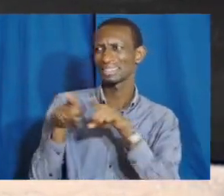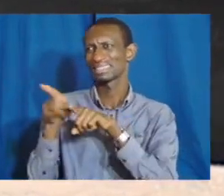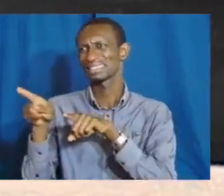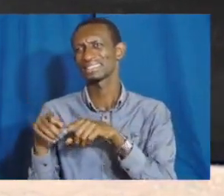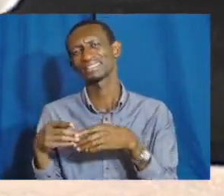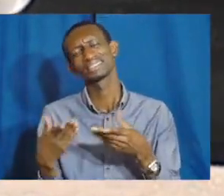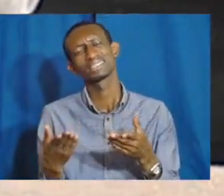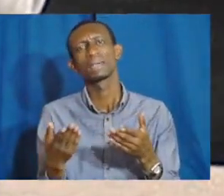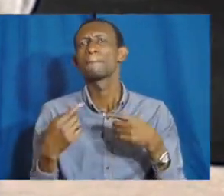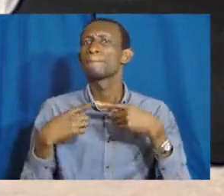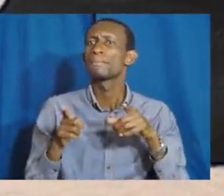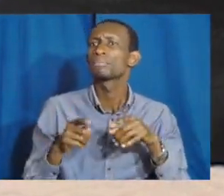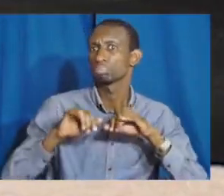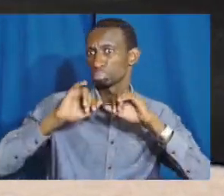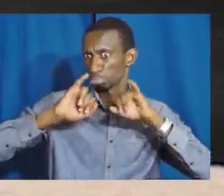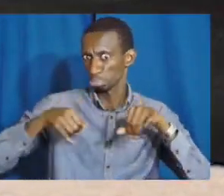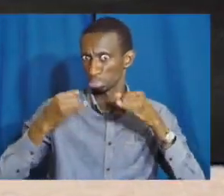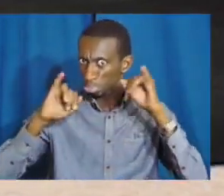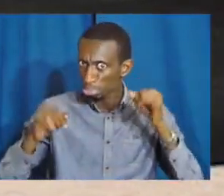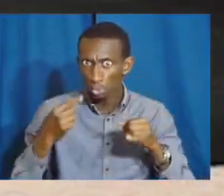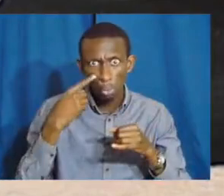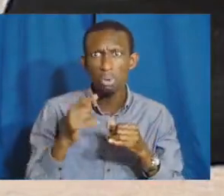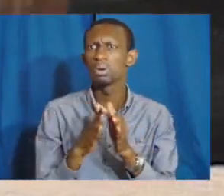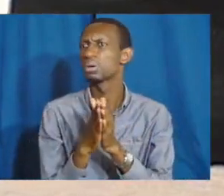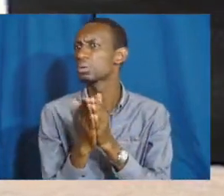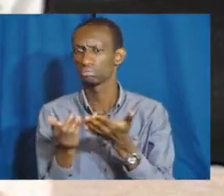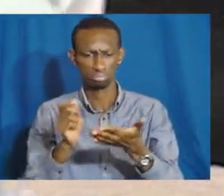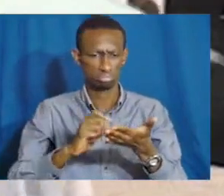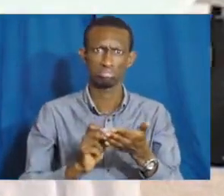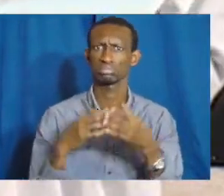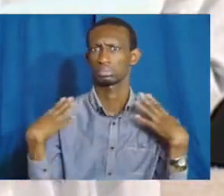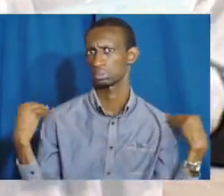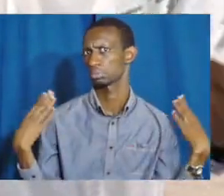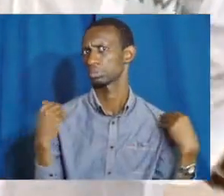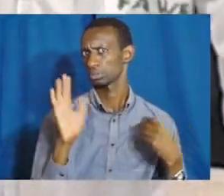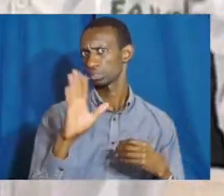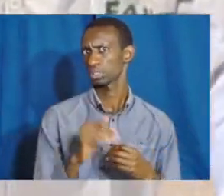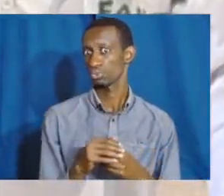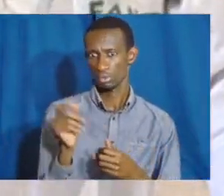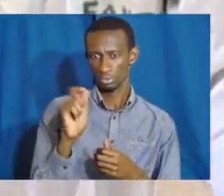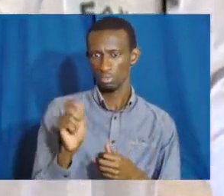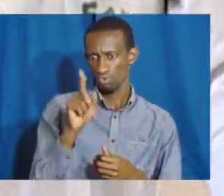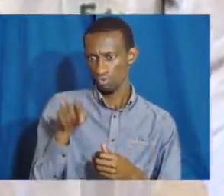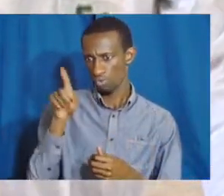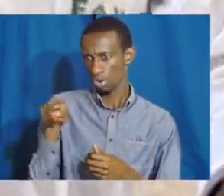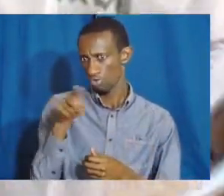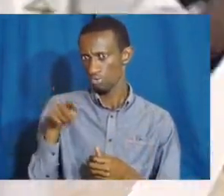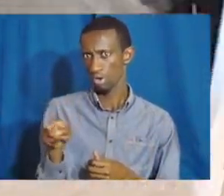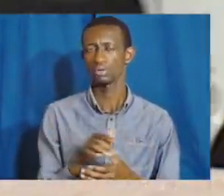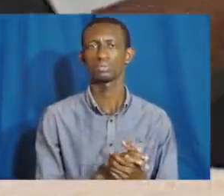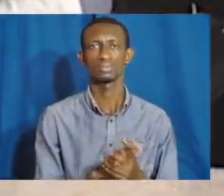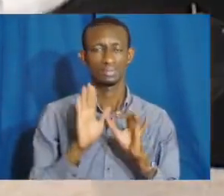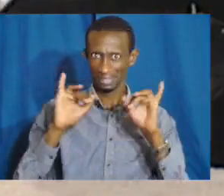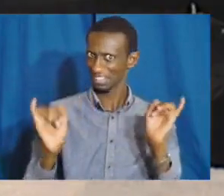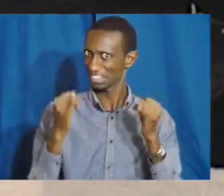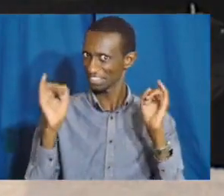easy. You can use any other one. You can even use your exercise notebook, of course, which is squared. Let's try and